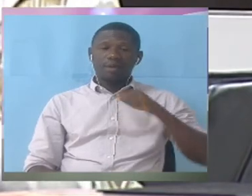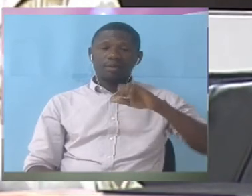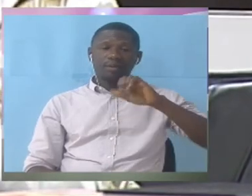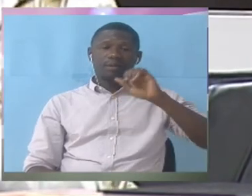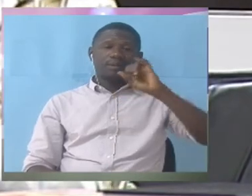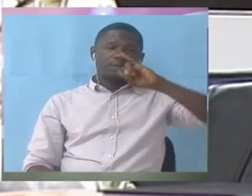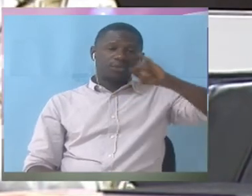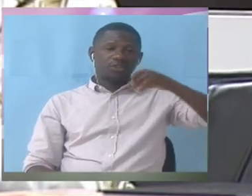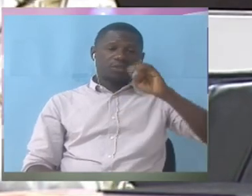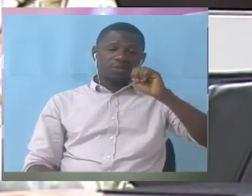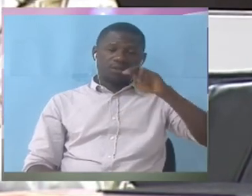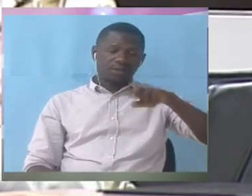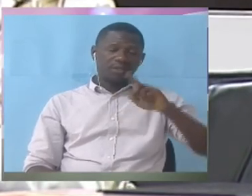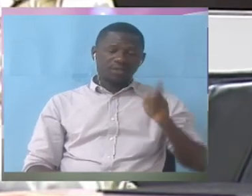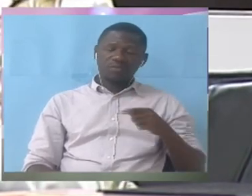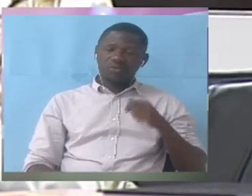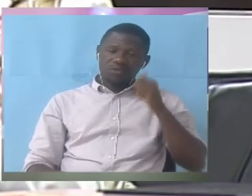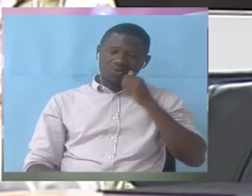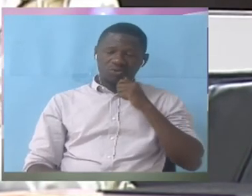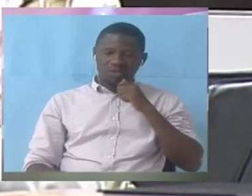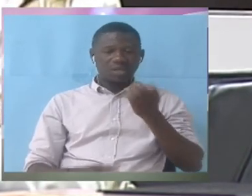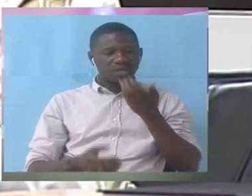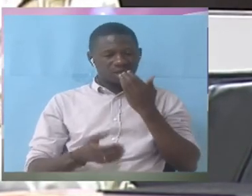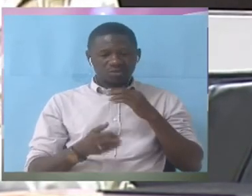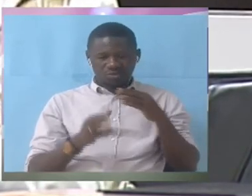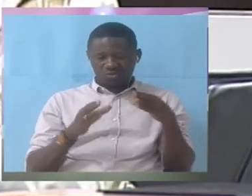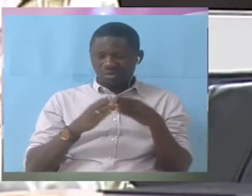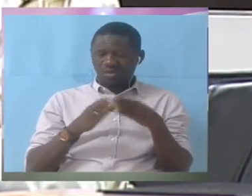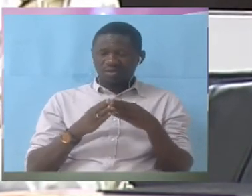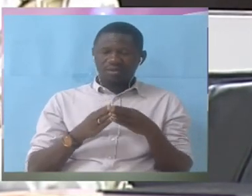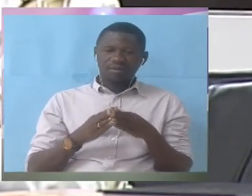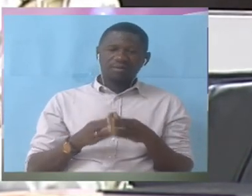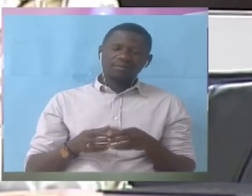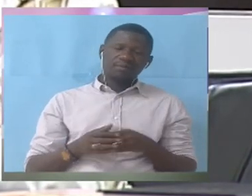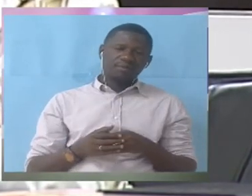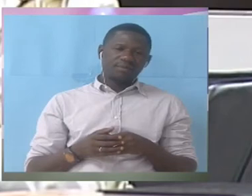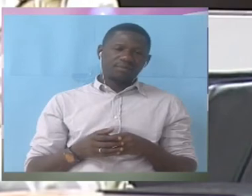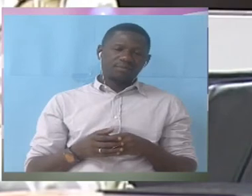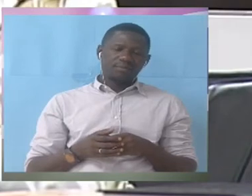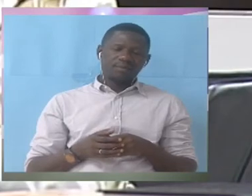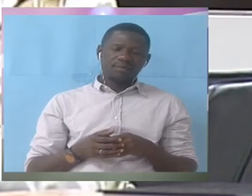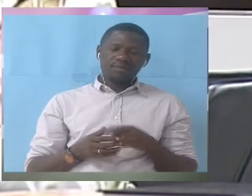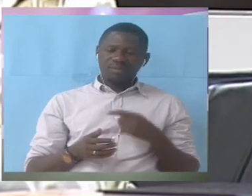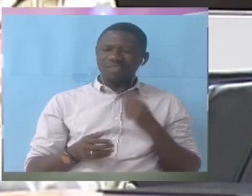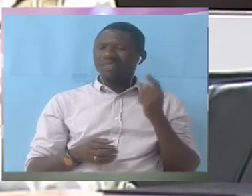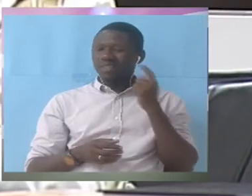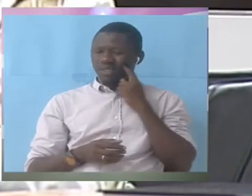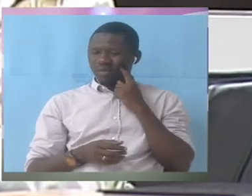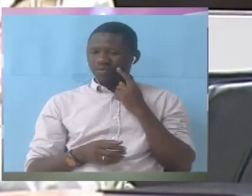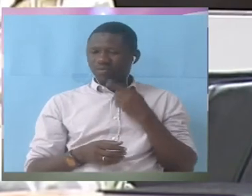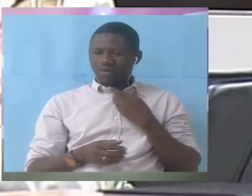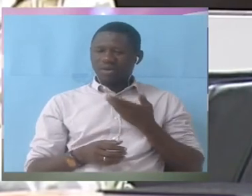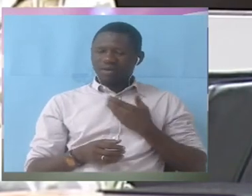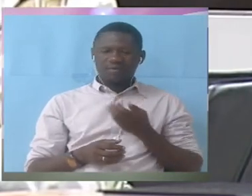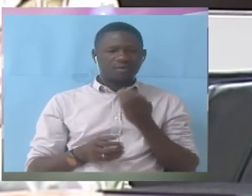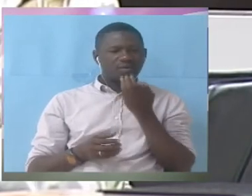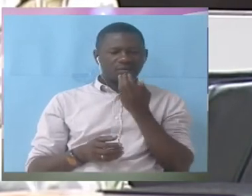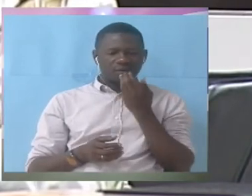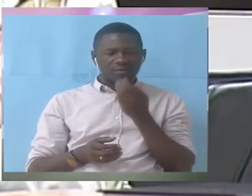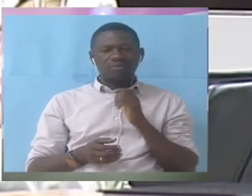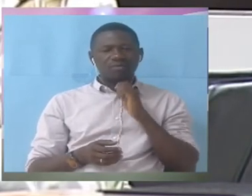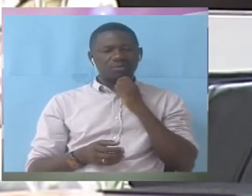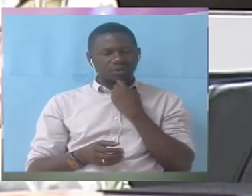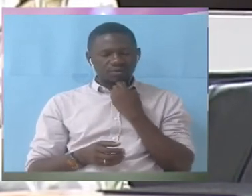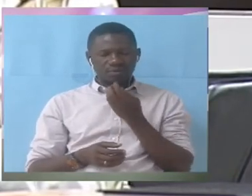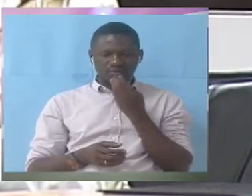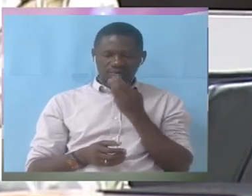eat together. Ñun ñoo daan lekkandor. So this day we were having lunch. Bes bi nak ñu doon añ. Then the officers